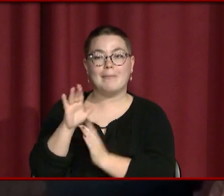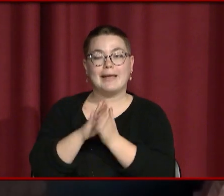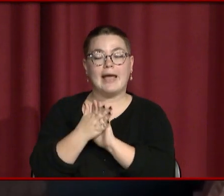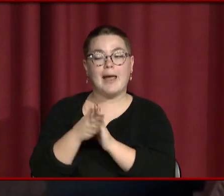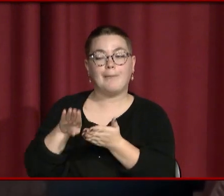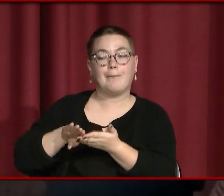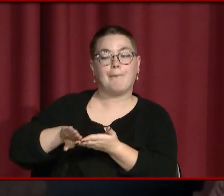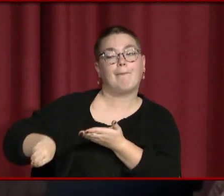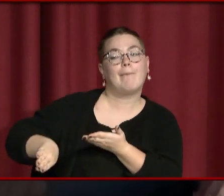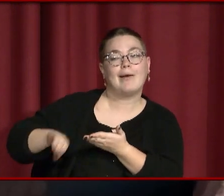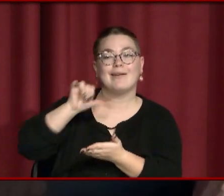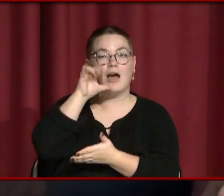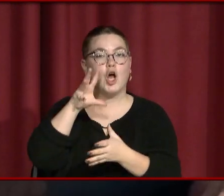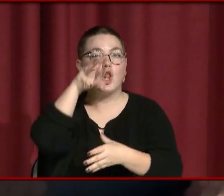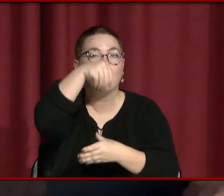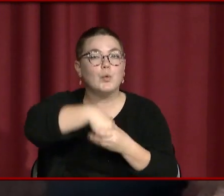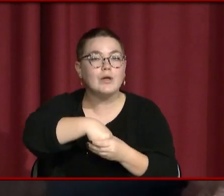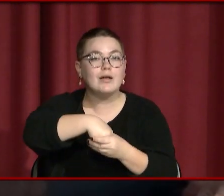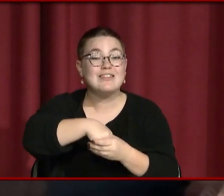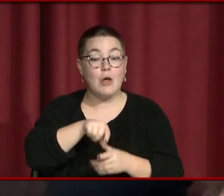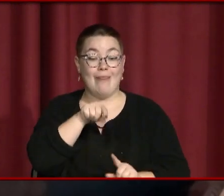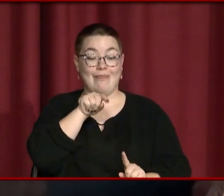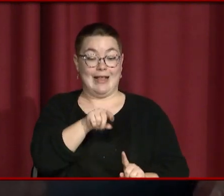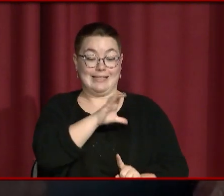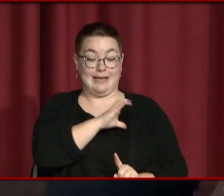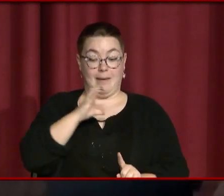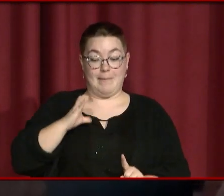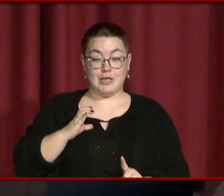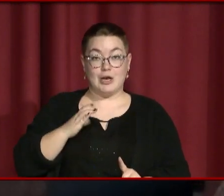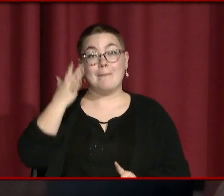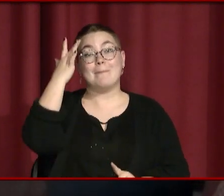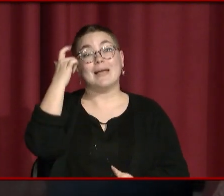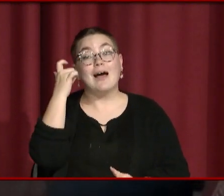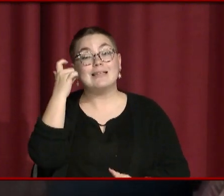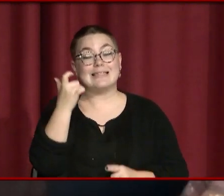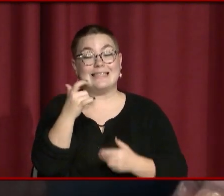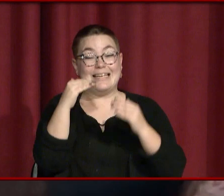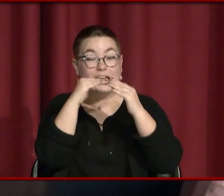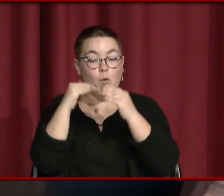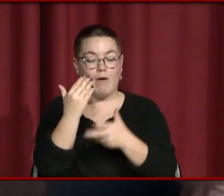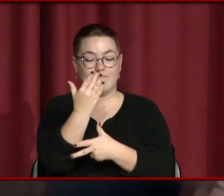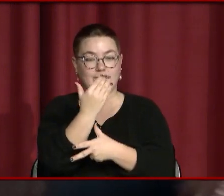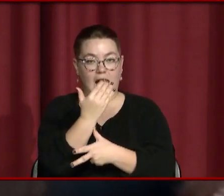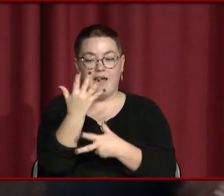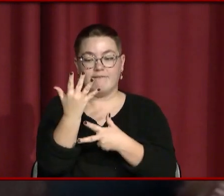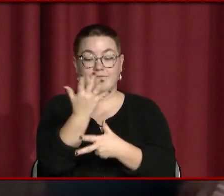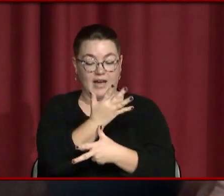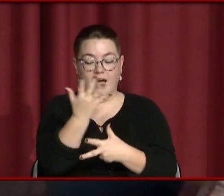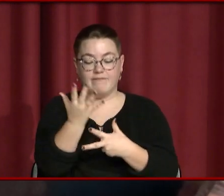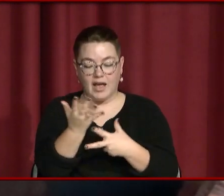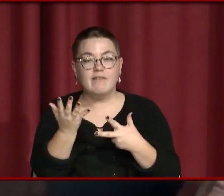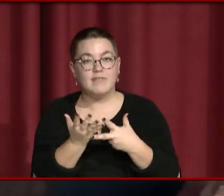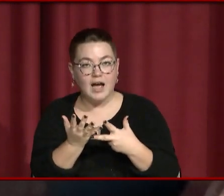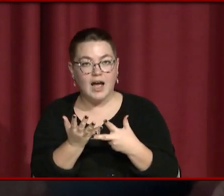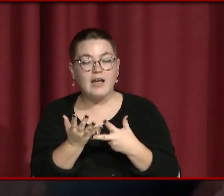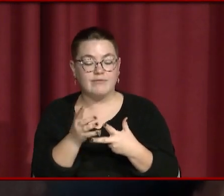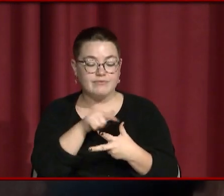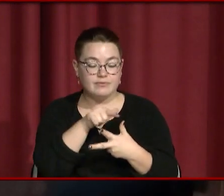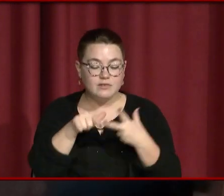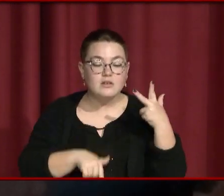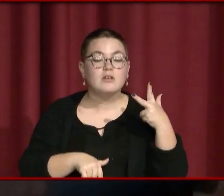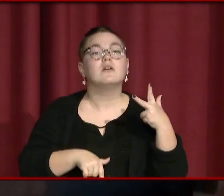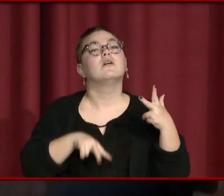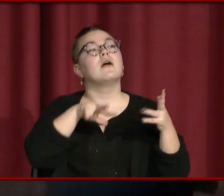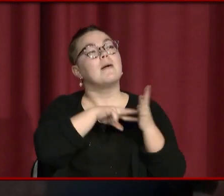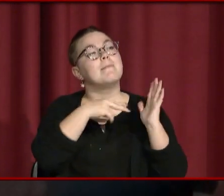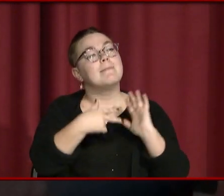commission, made up of voters with equal numbers of Republicans, Democrats, and independents, will have to listen to all of us when we show up